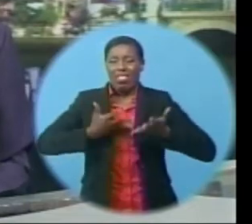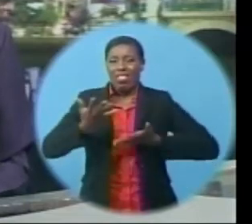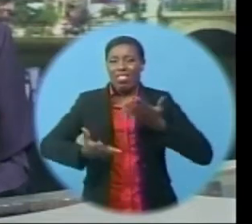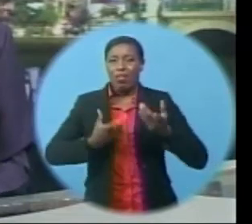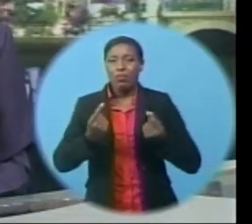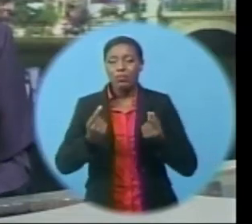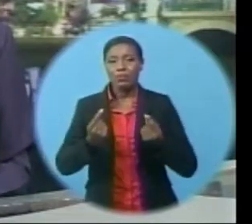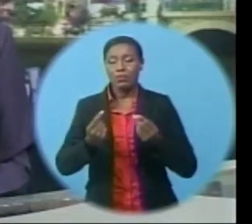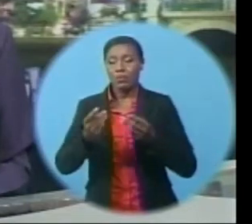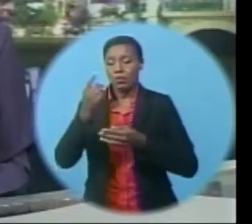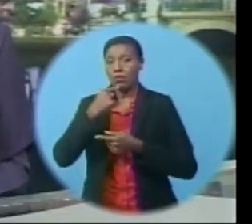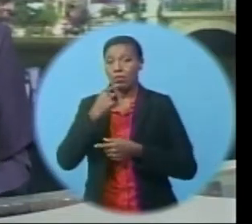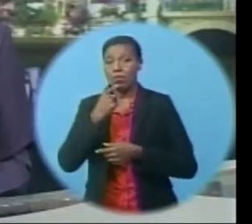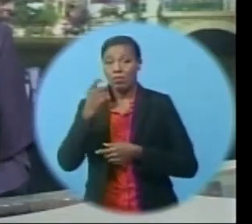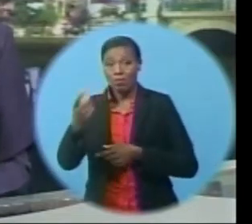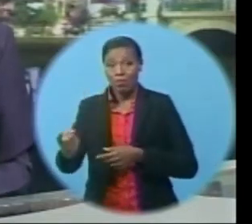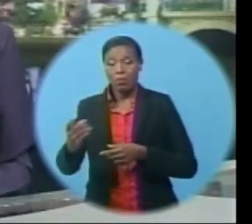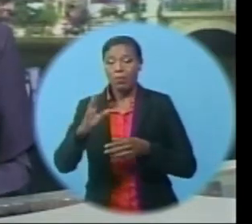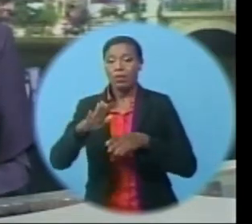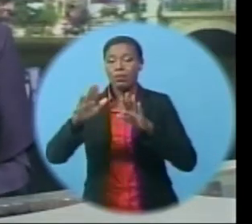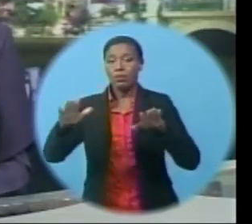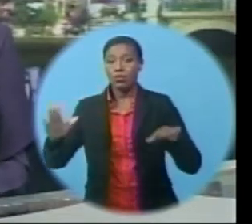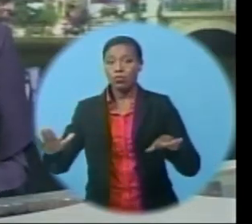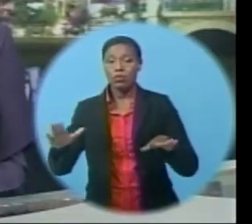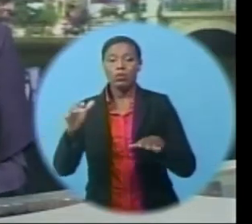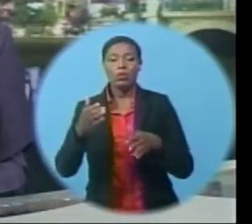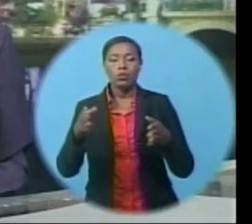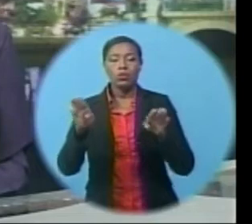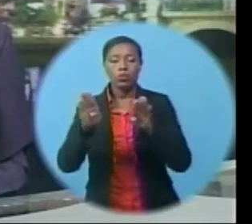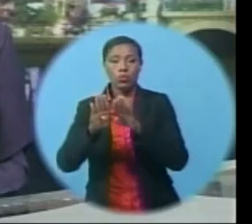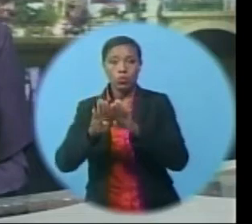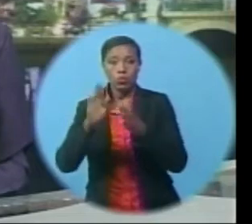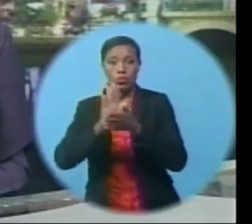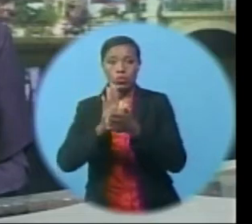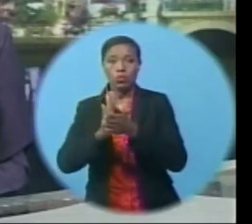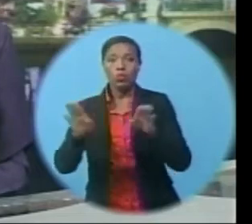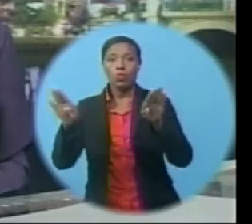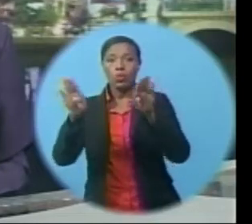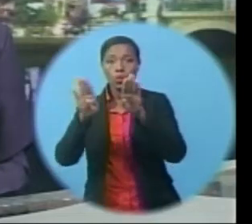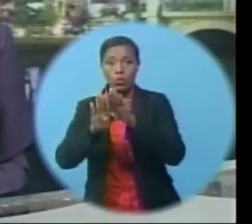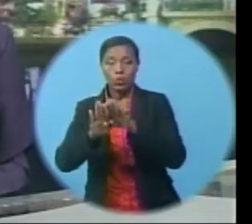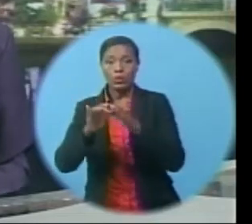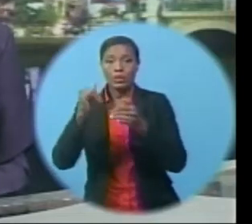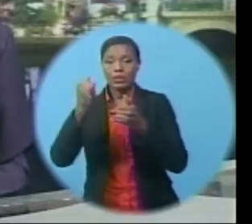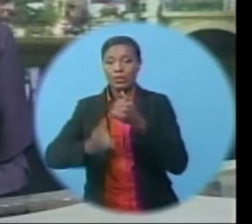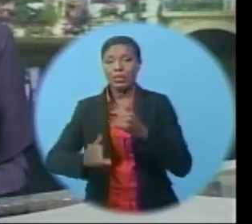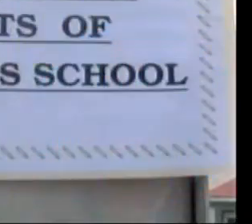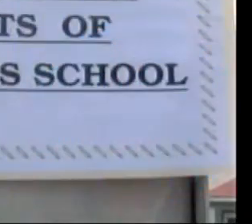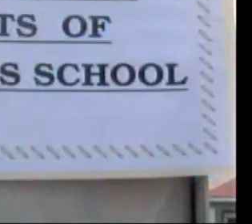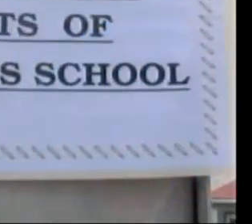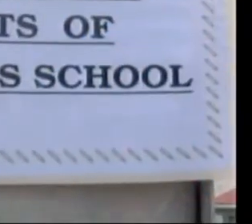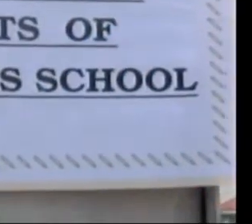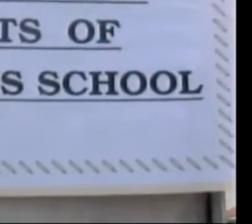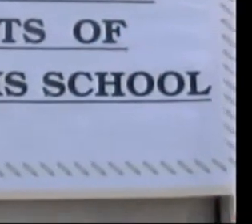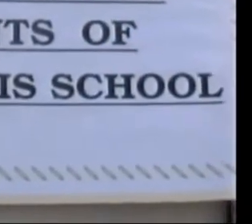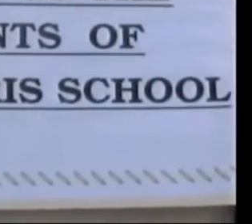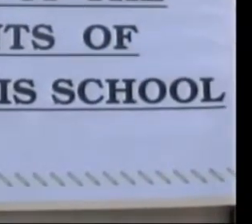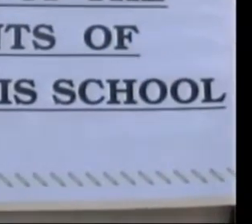where their children would be allocated once the St. Peter institution closed for the last time yesterday.